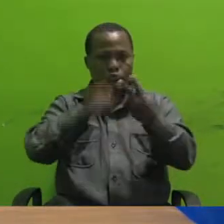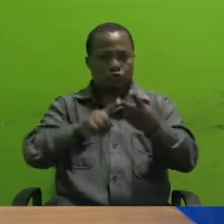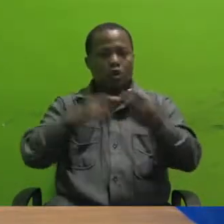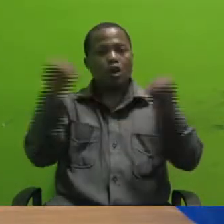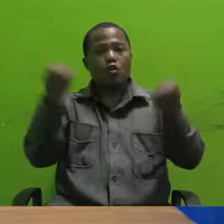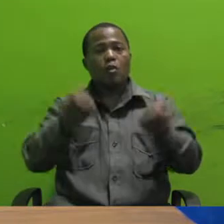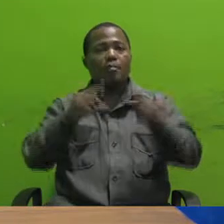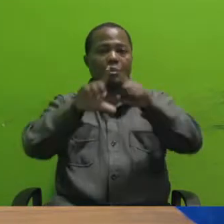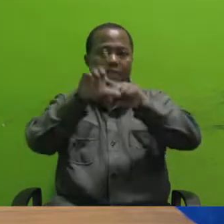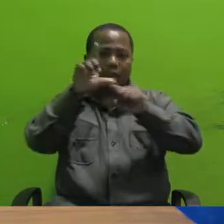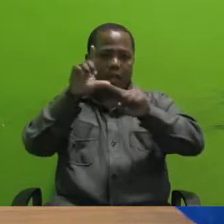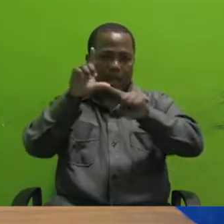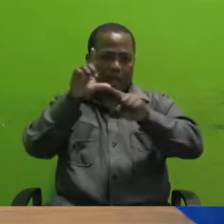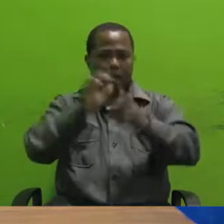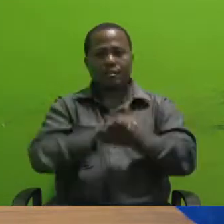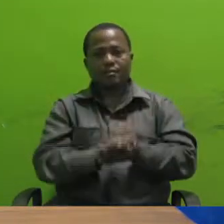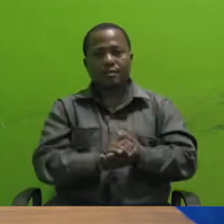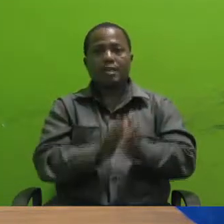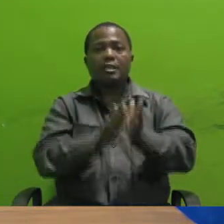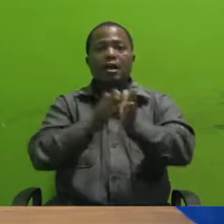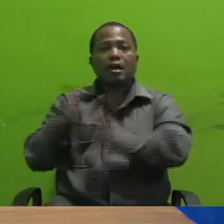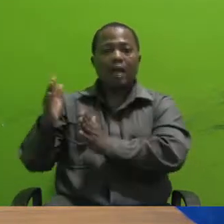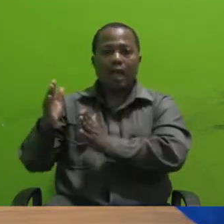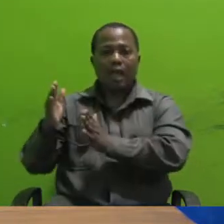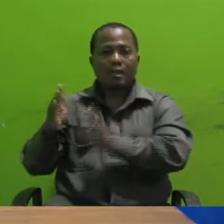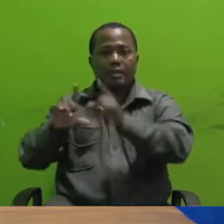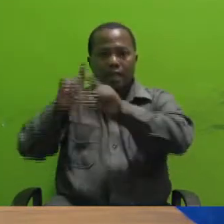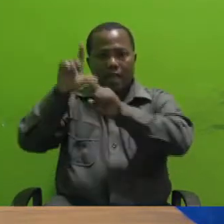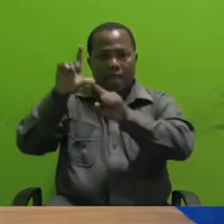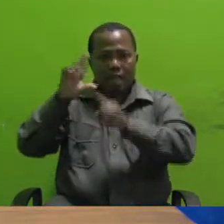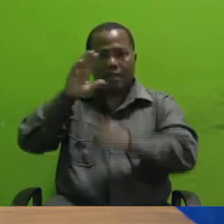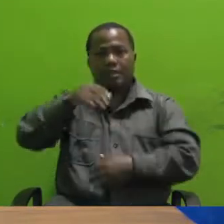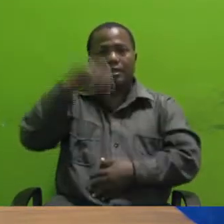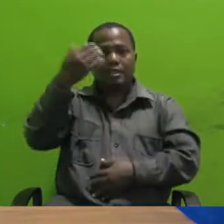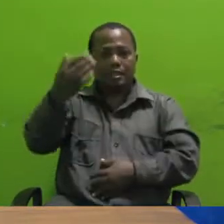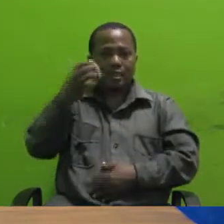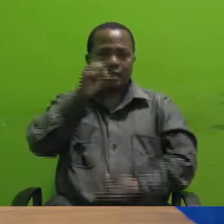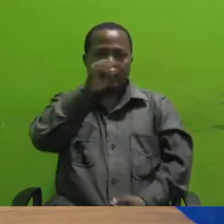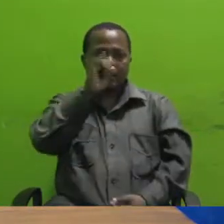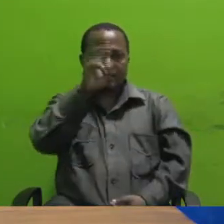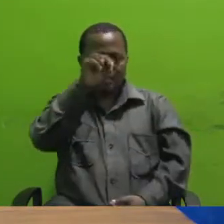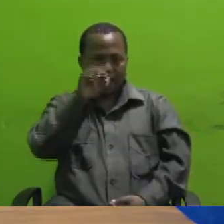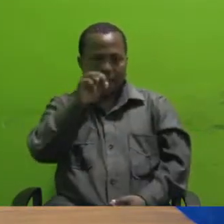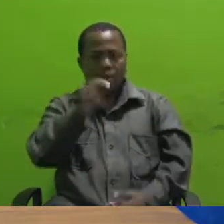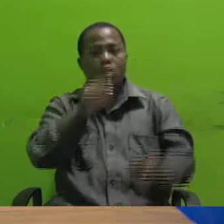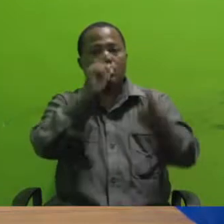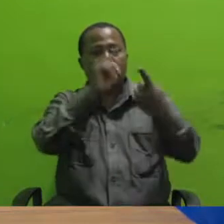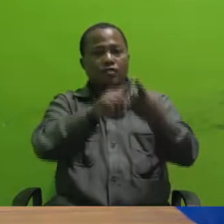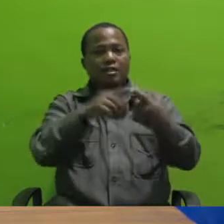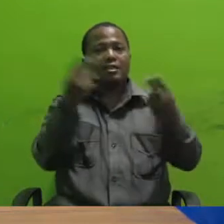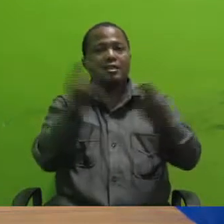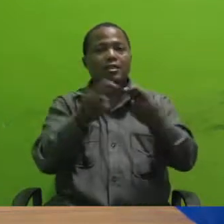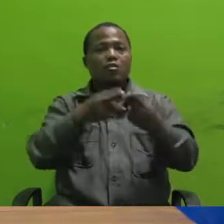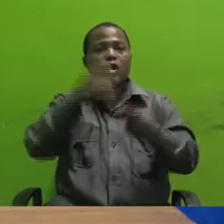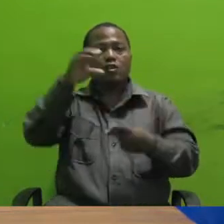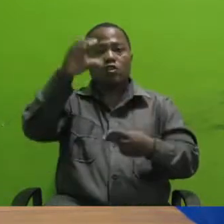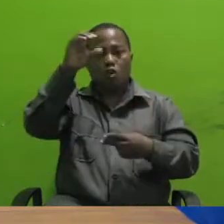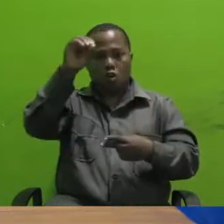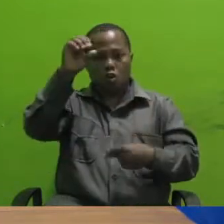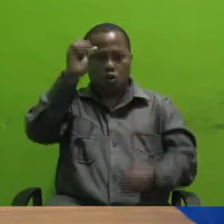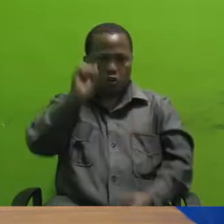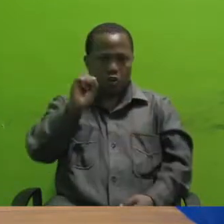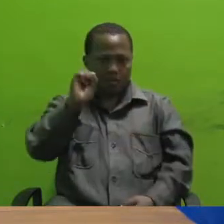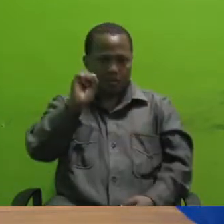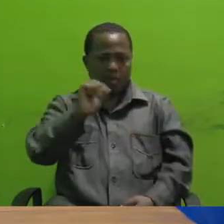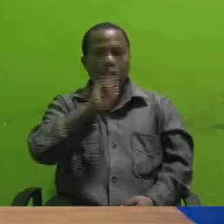two complementary angles in a right angle triangle, then sine of the first angle is equal to cosine